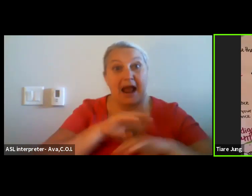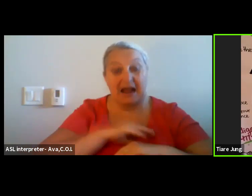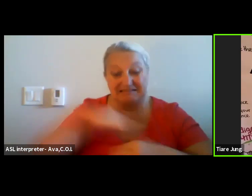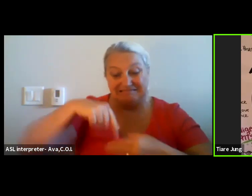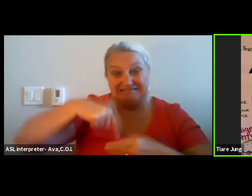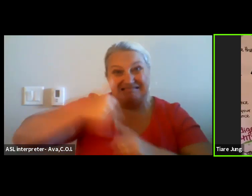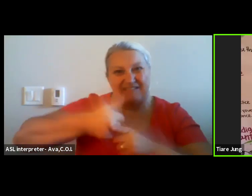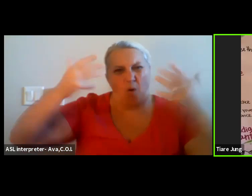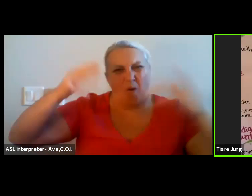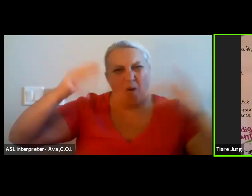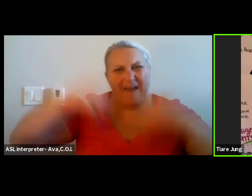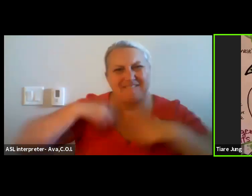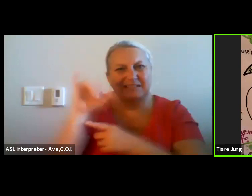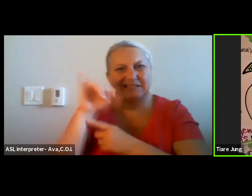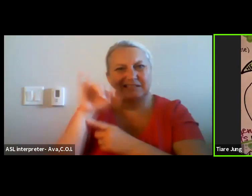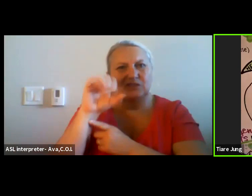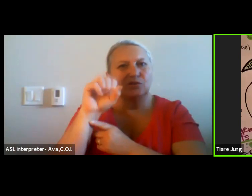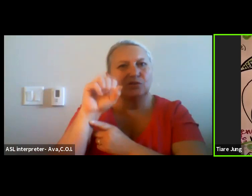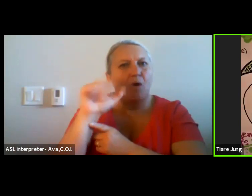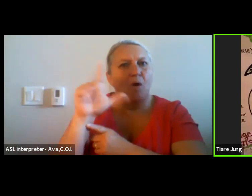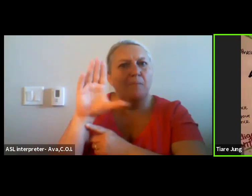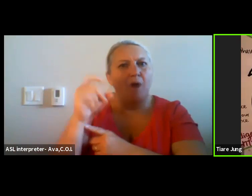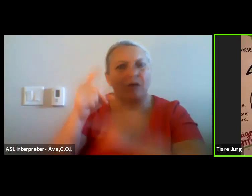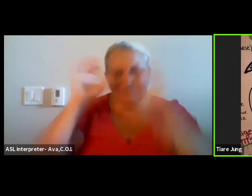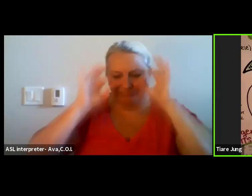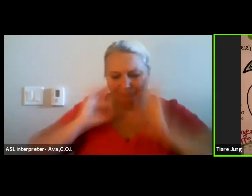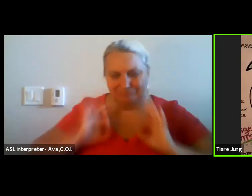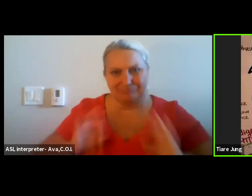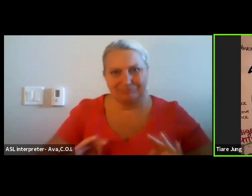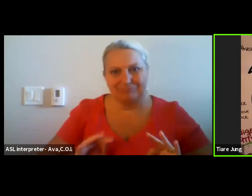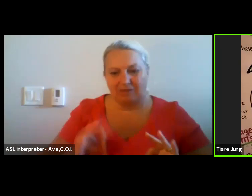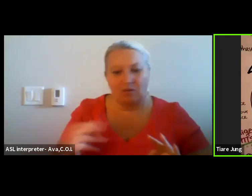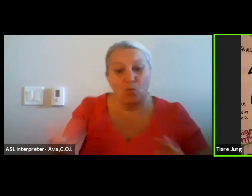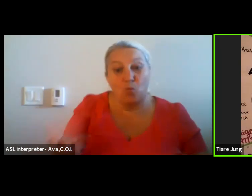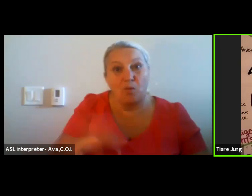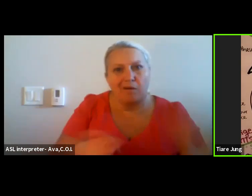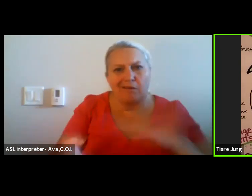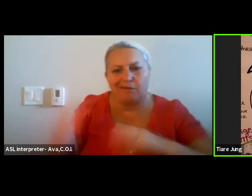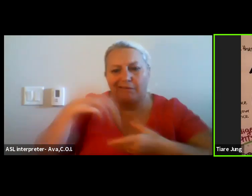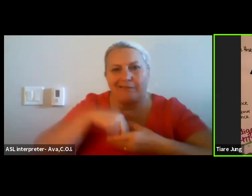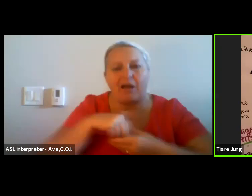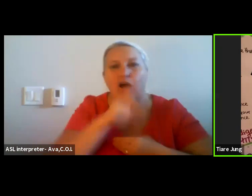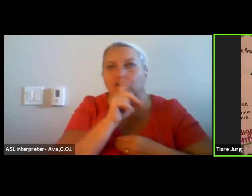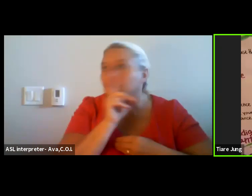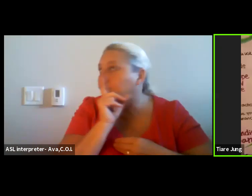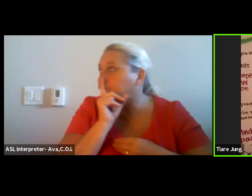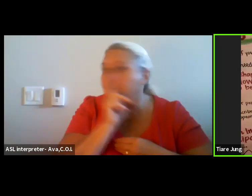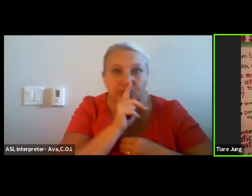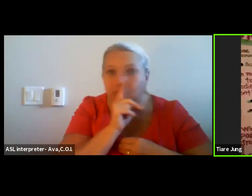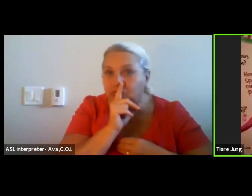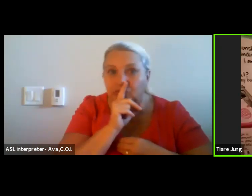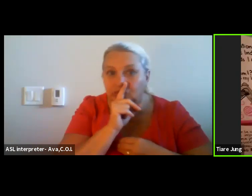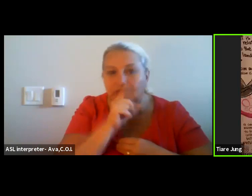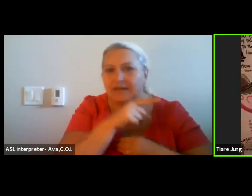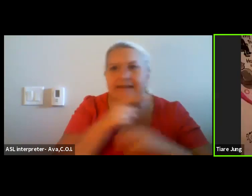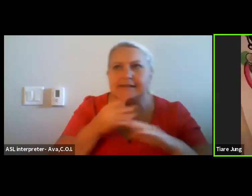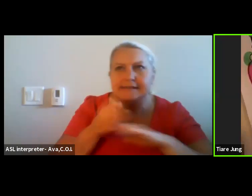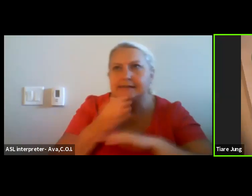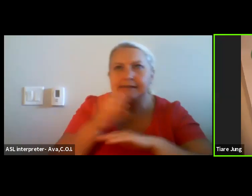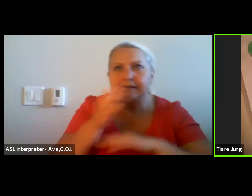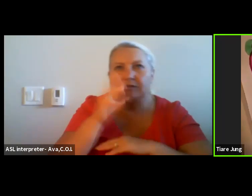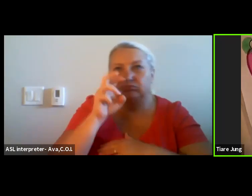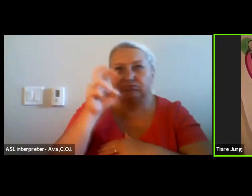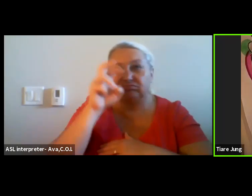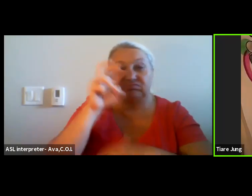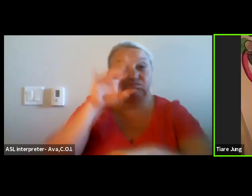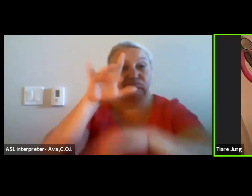were not affected yet by the disease. And so that was some of the thought behind that imagery there as I was drawing.